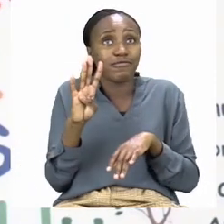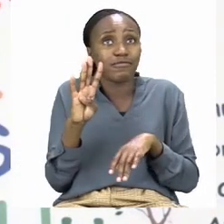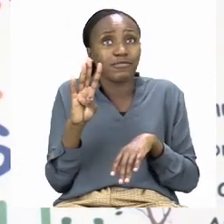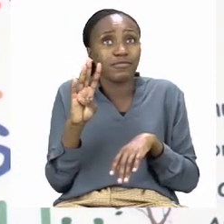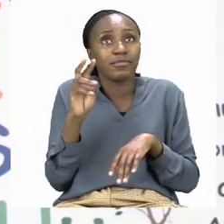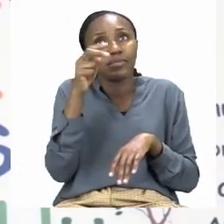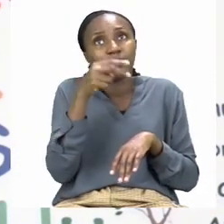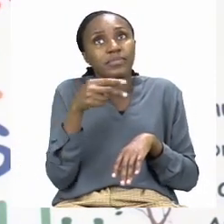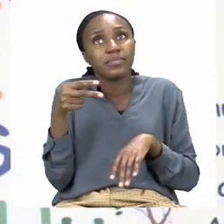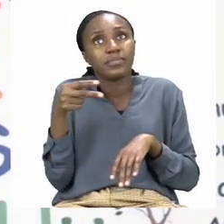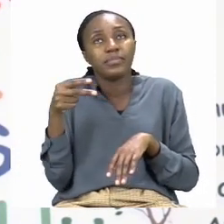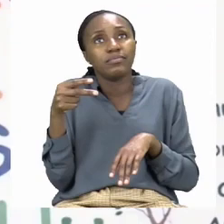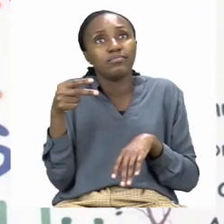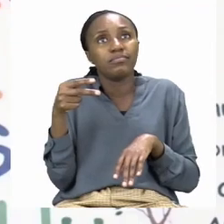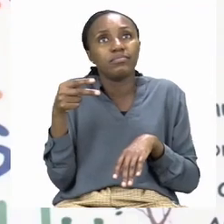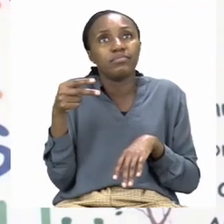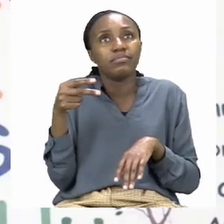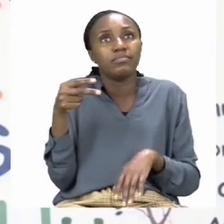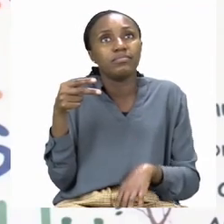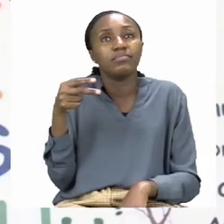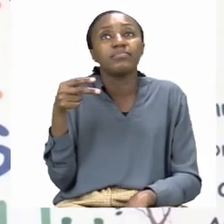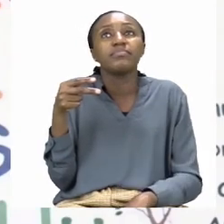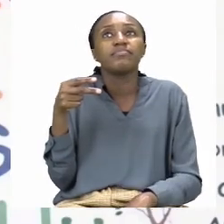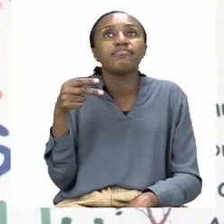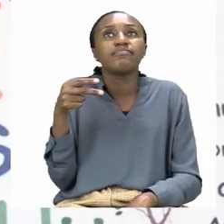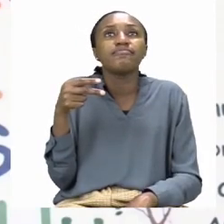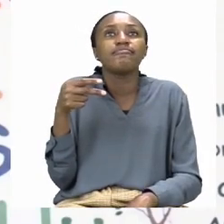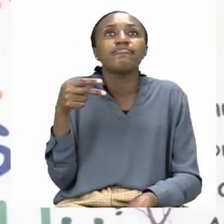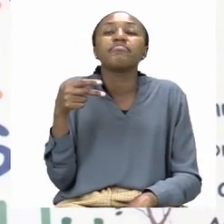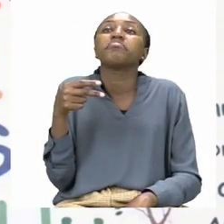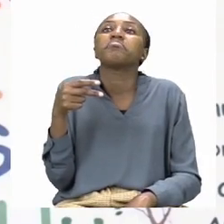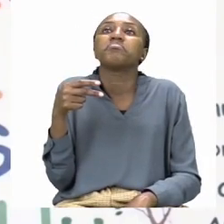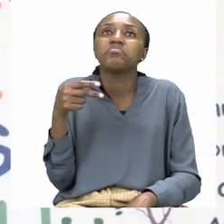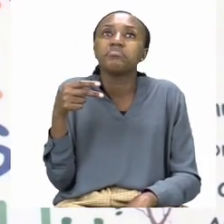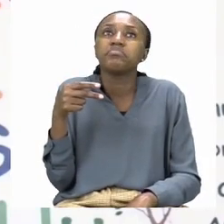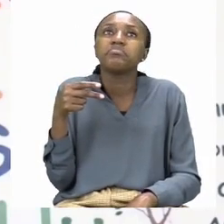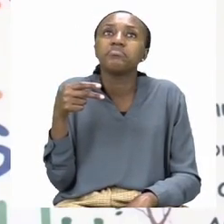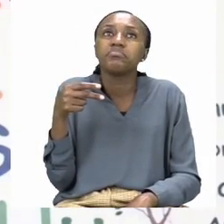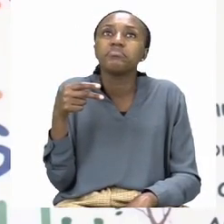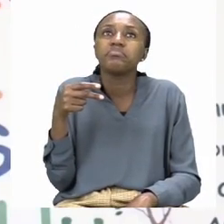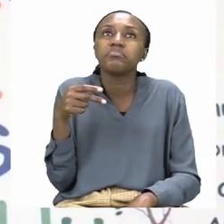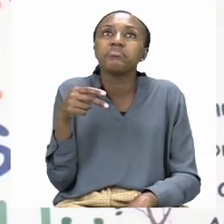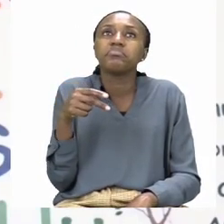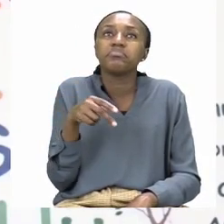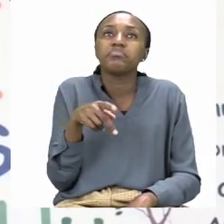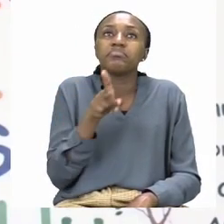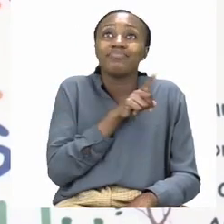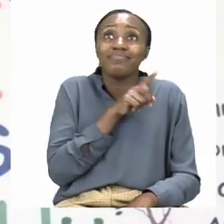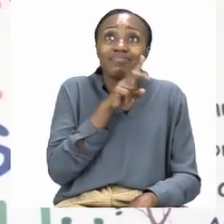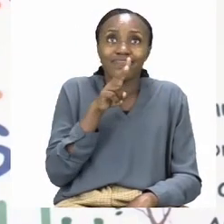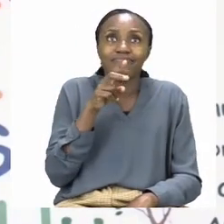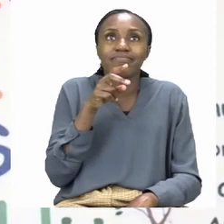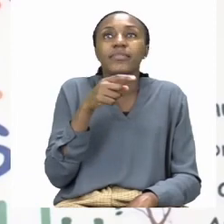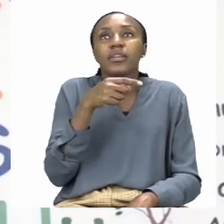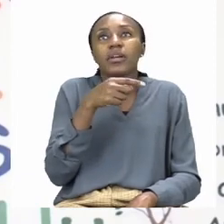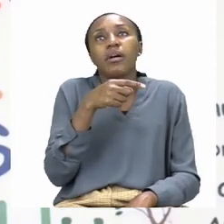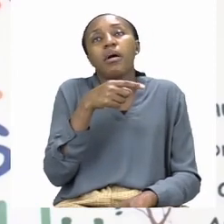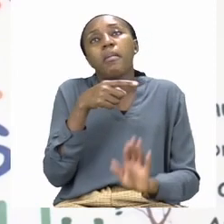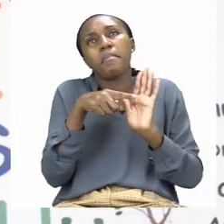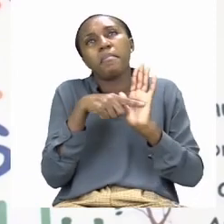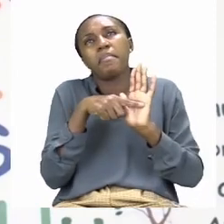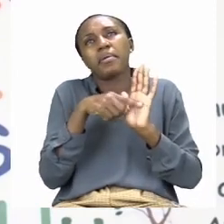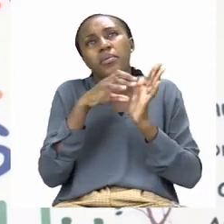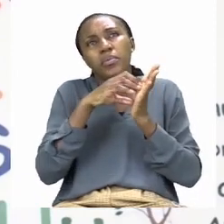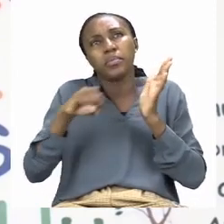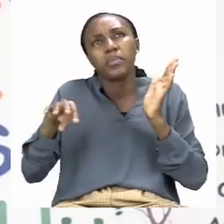4 muffins that you ate. All right. Now what is 12 minus 4? Now